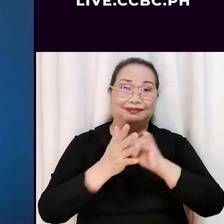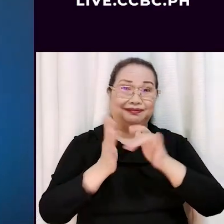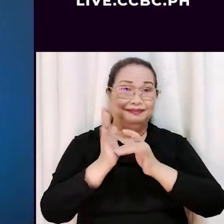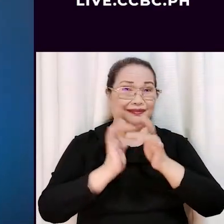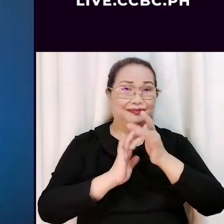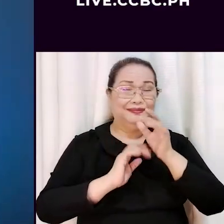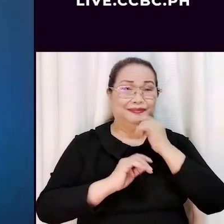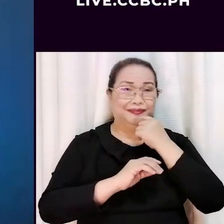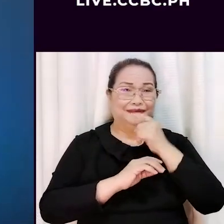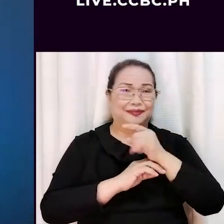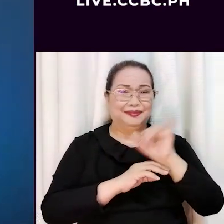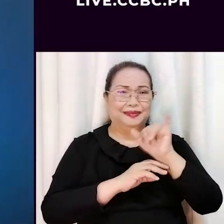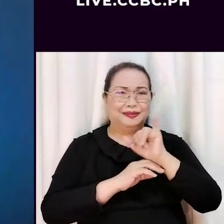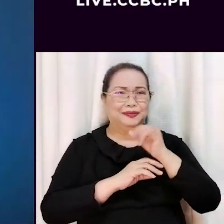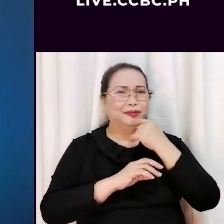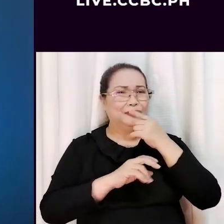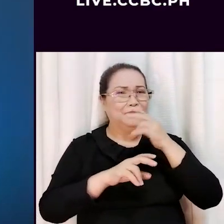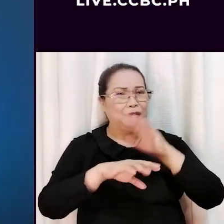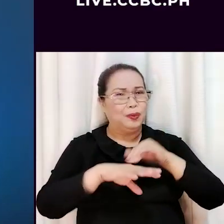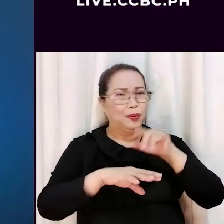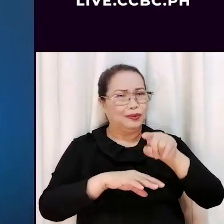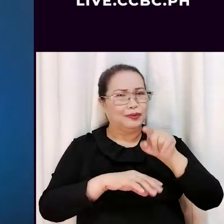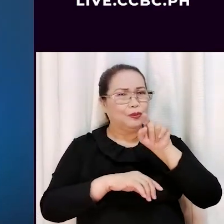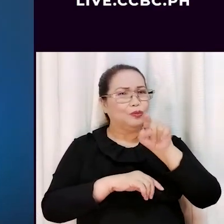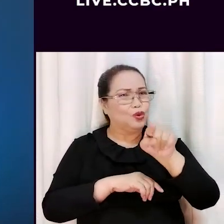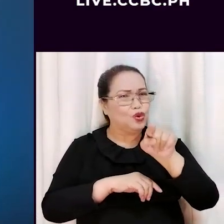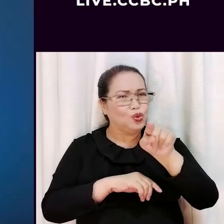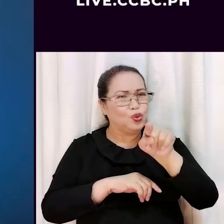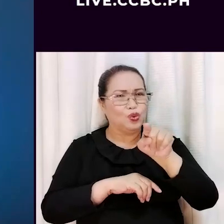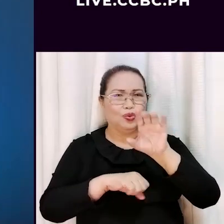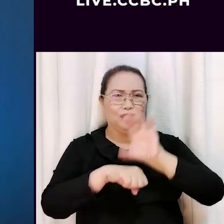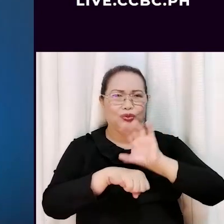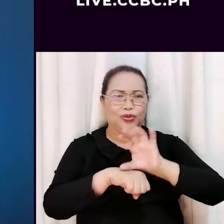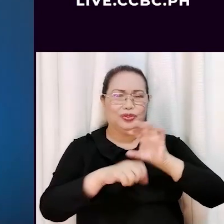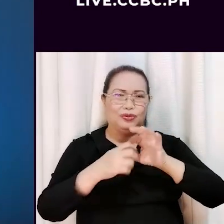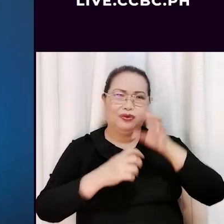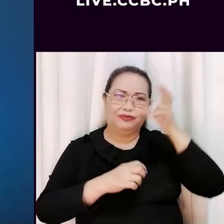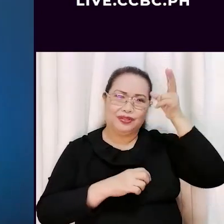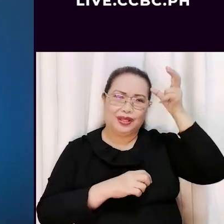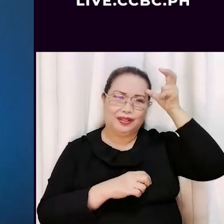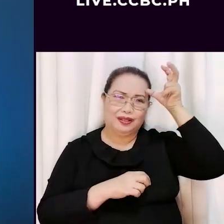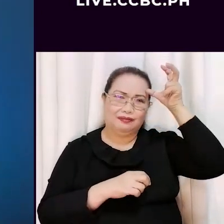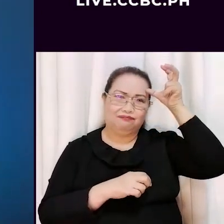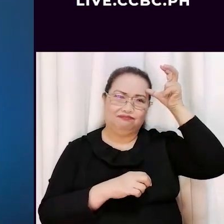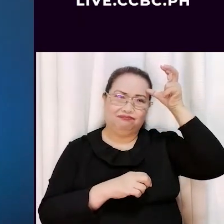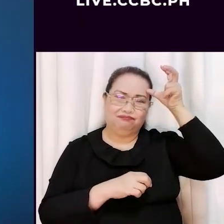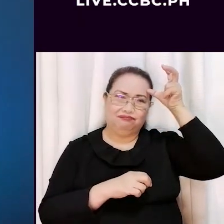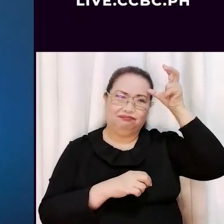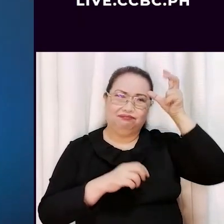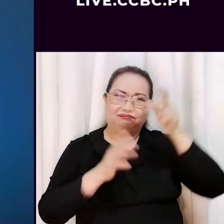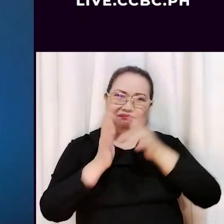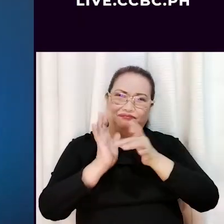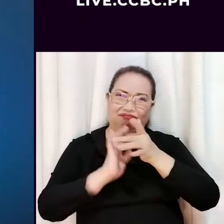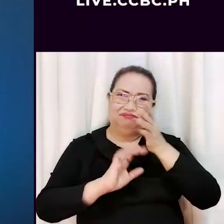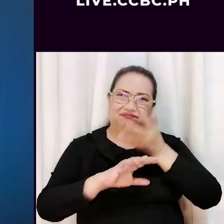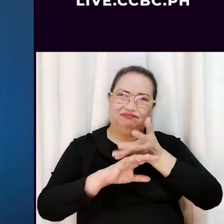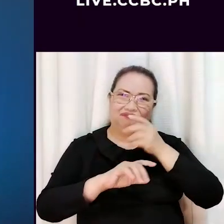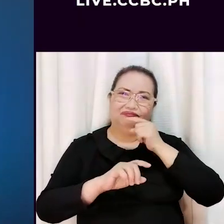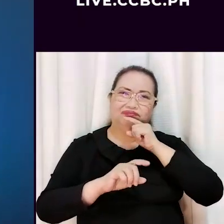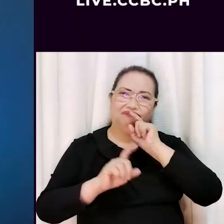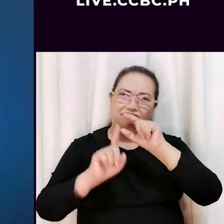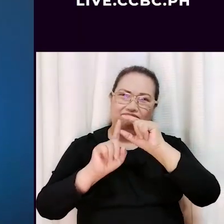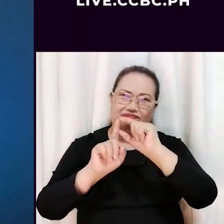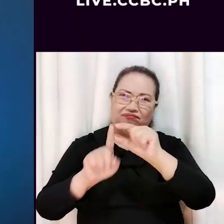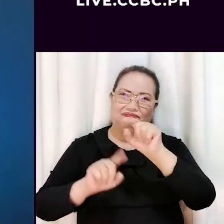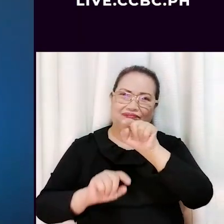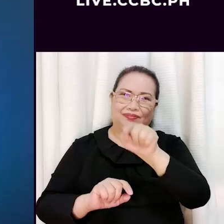not hesitate to call them a synagogue of Satan, no? Because that's what the devil does, to destroy